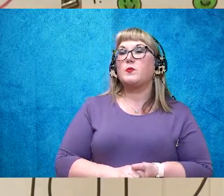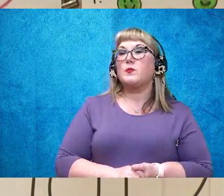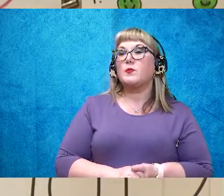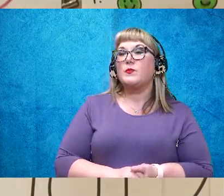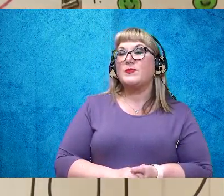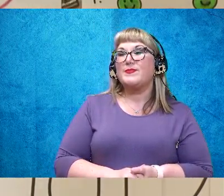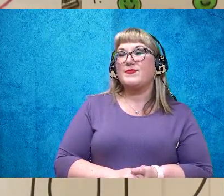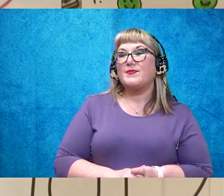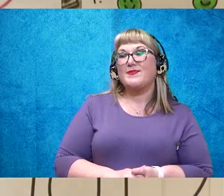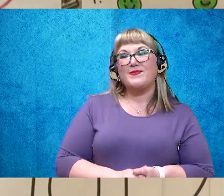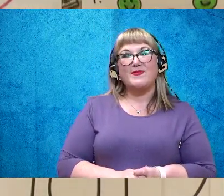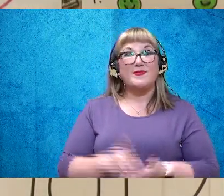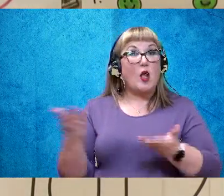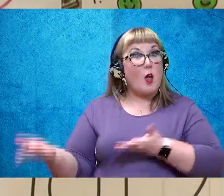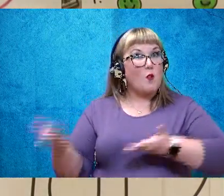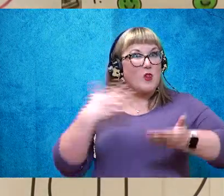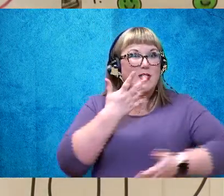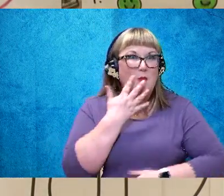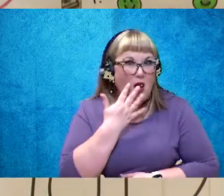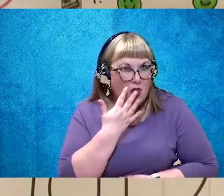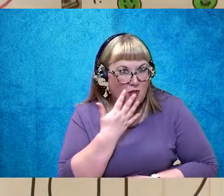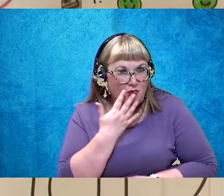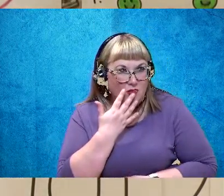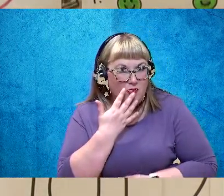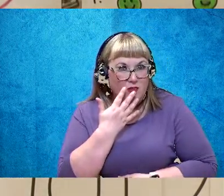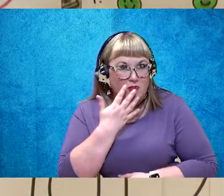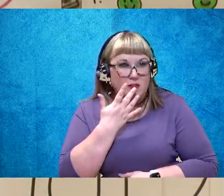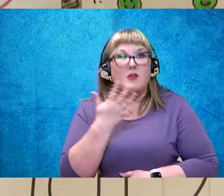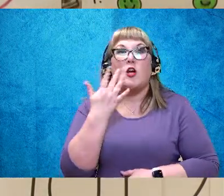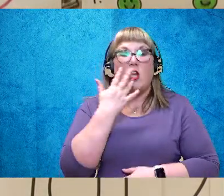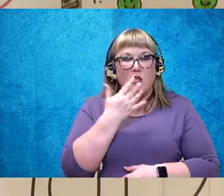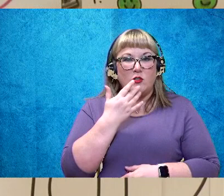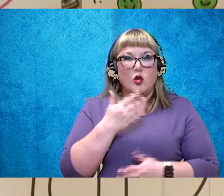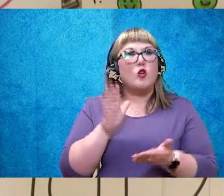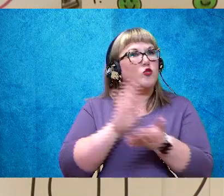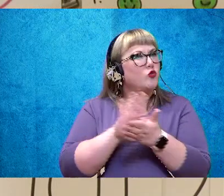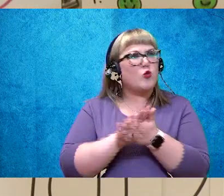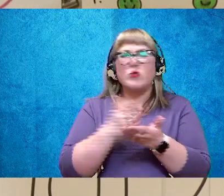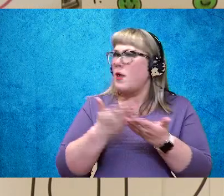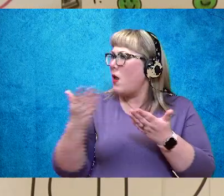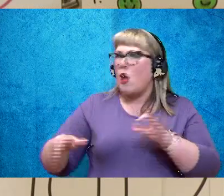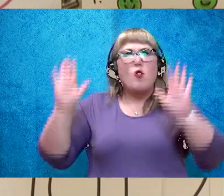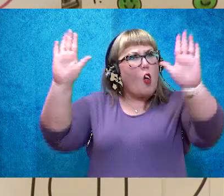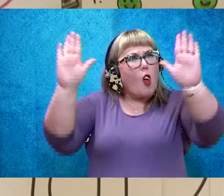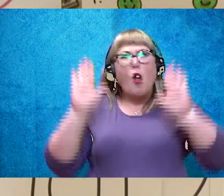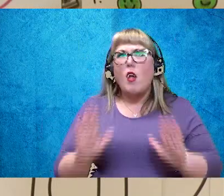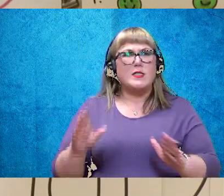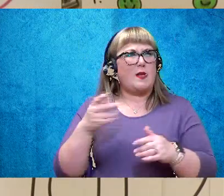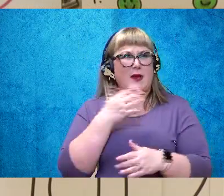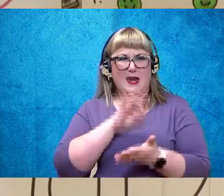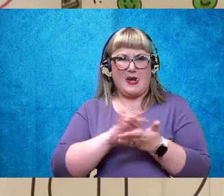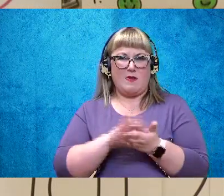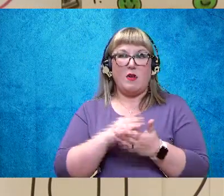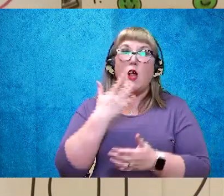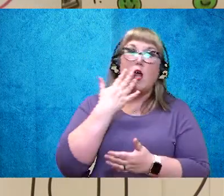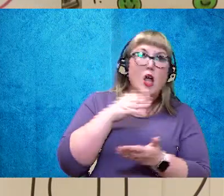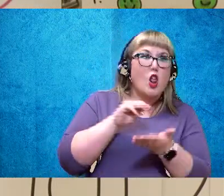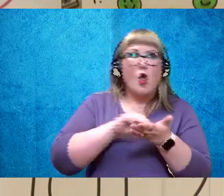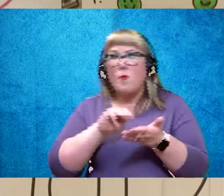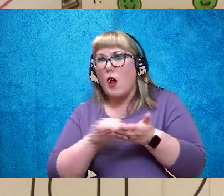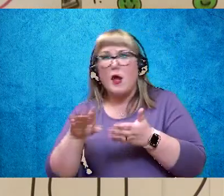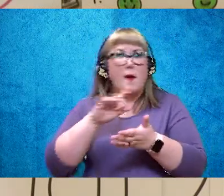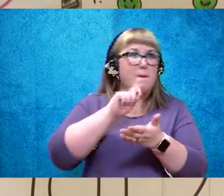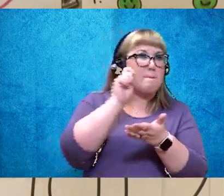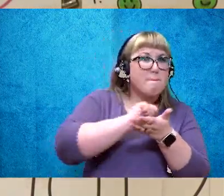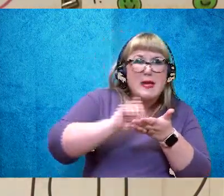I've brought some crayons, a collection of crayons. School supplies are awesome to count. So crayons, markers, pencils,